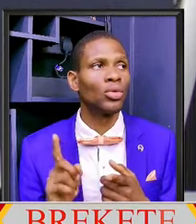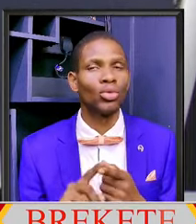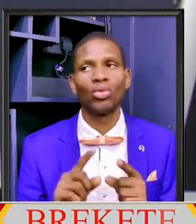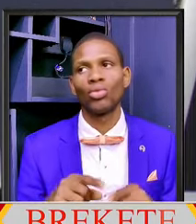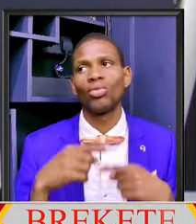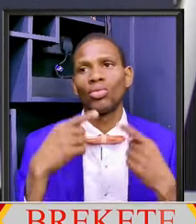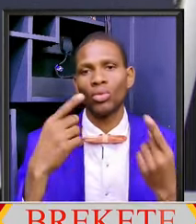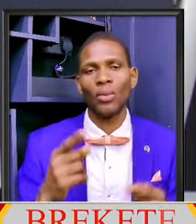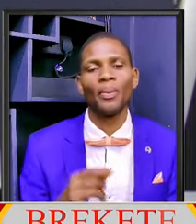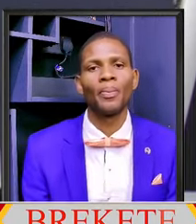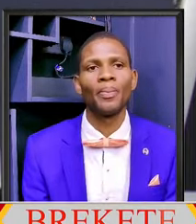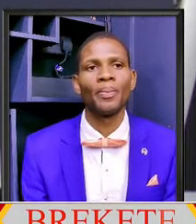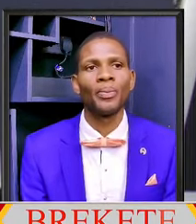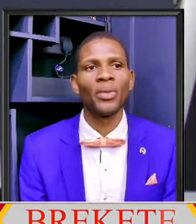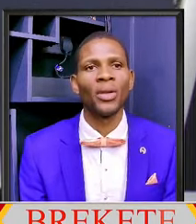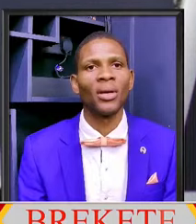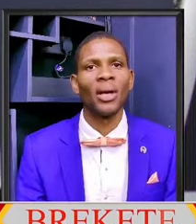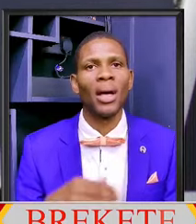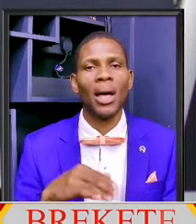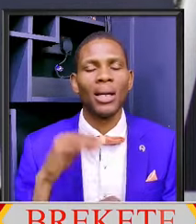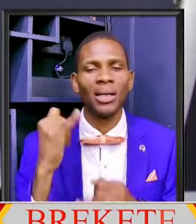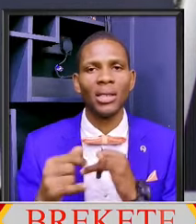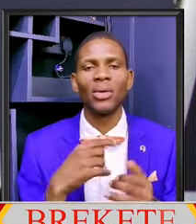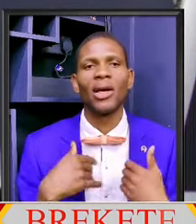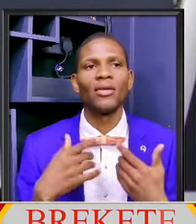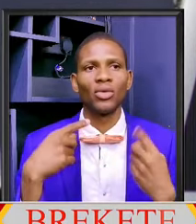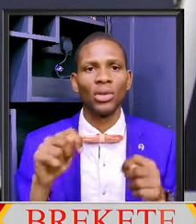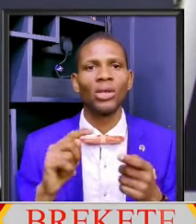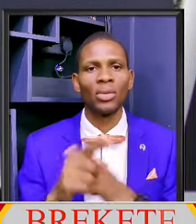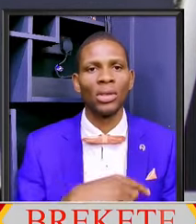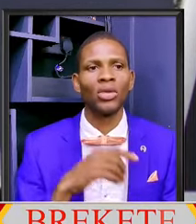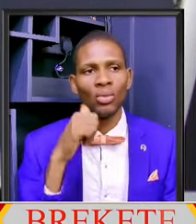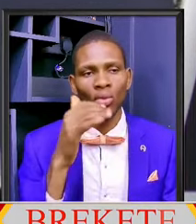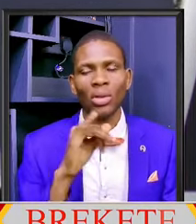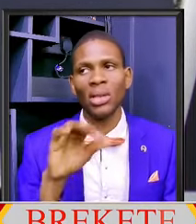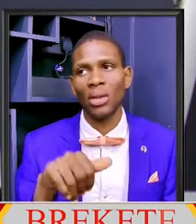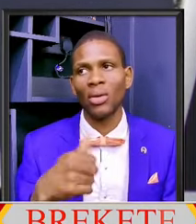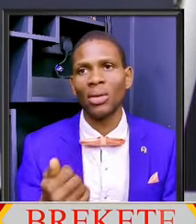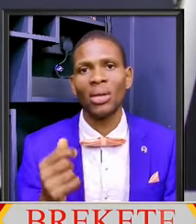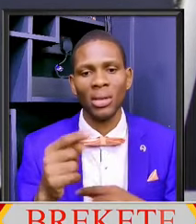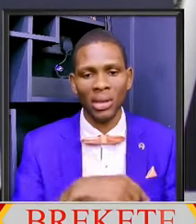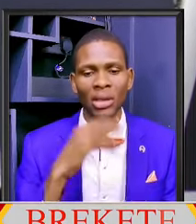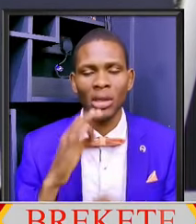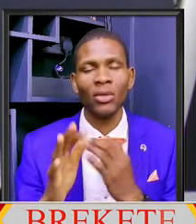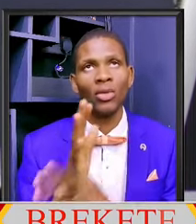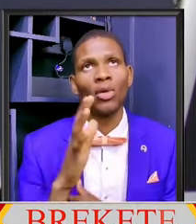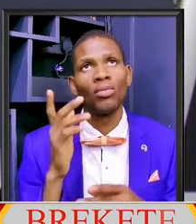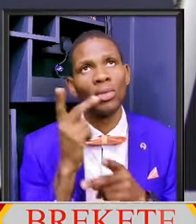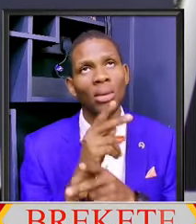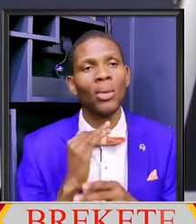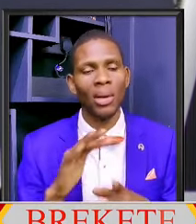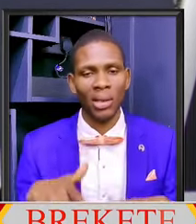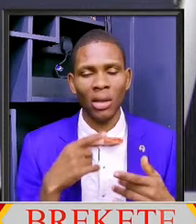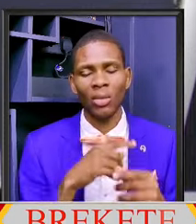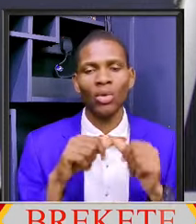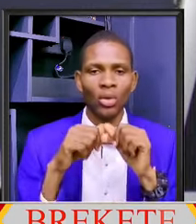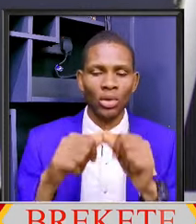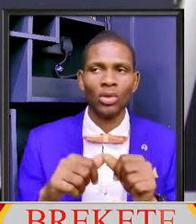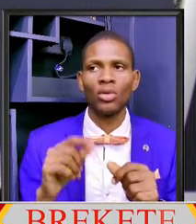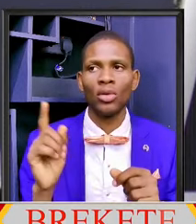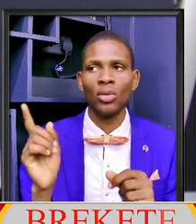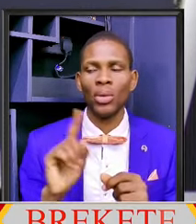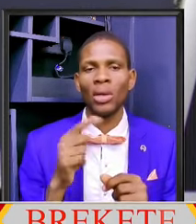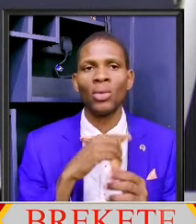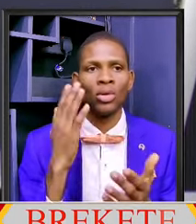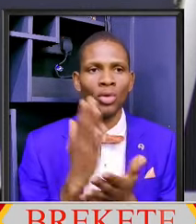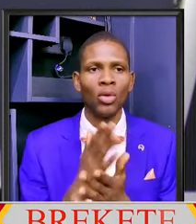pack Kaya come up for studio. At least we try today. Yes. Tomorrow, now another day, if God spare our lives, we go continue from where we